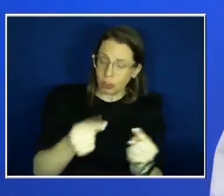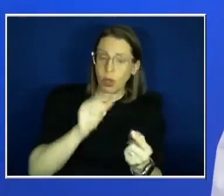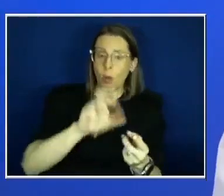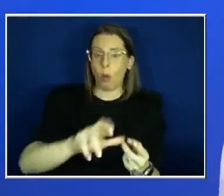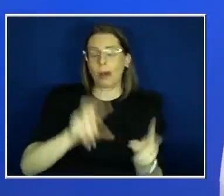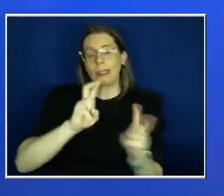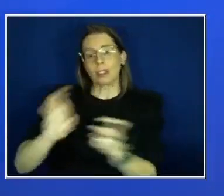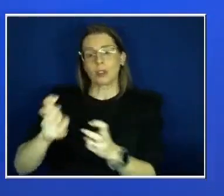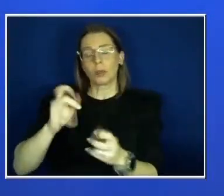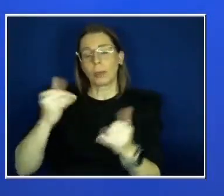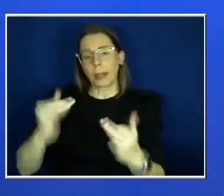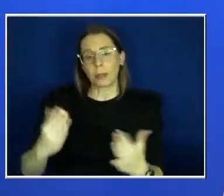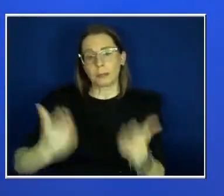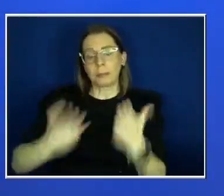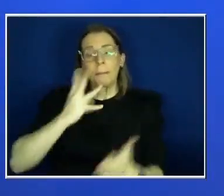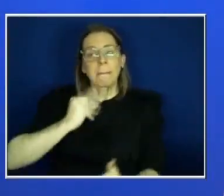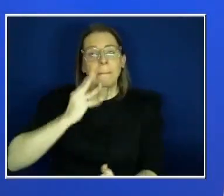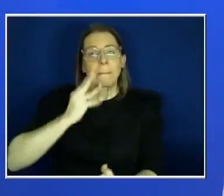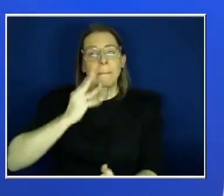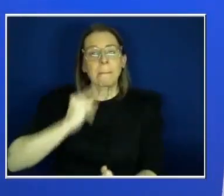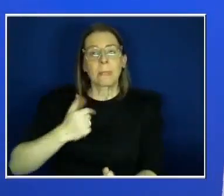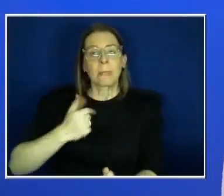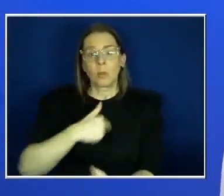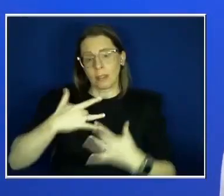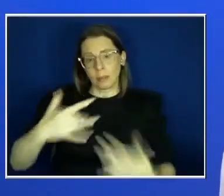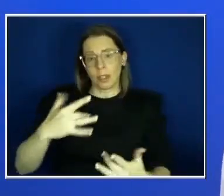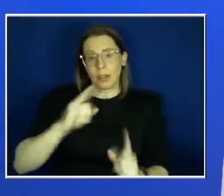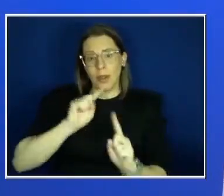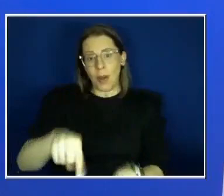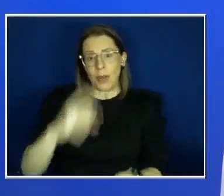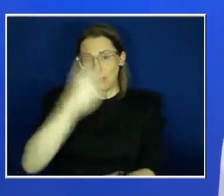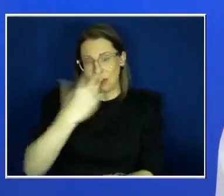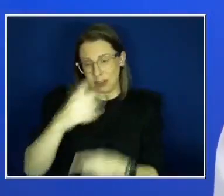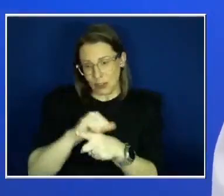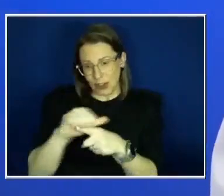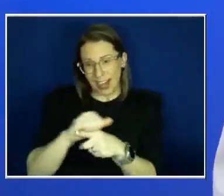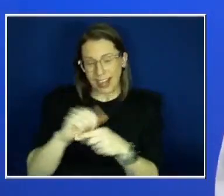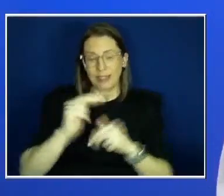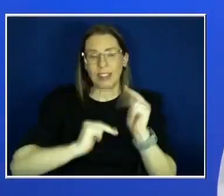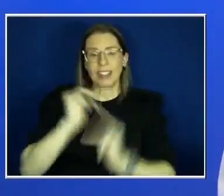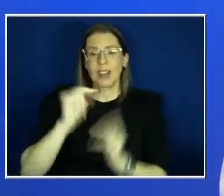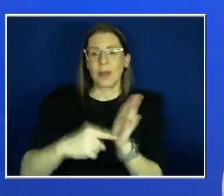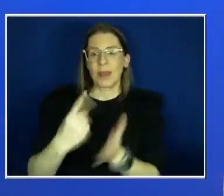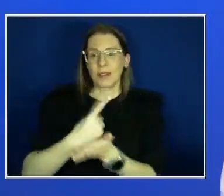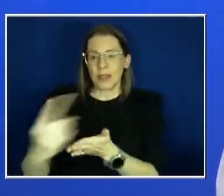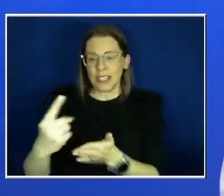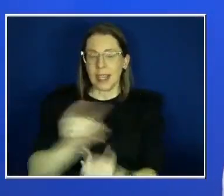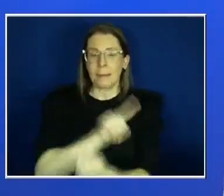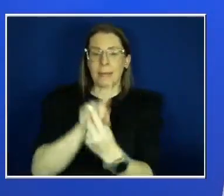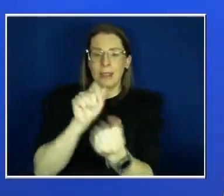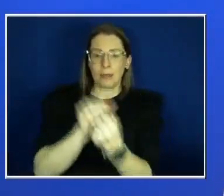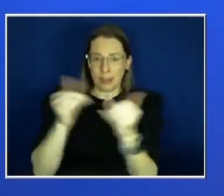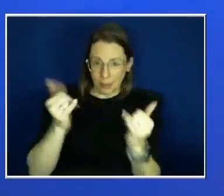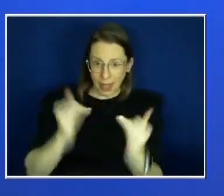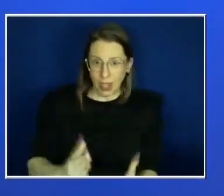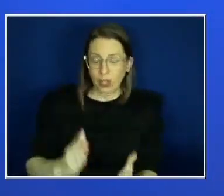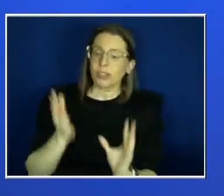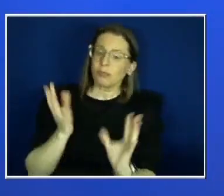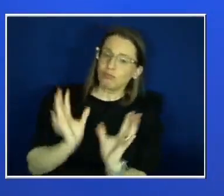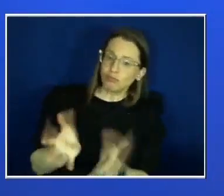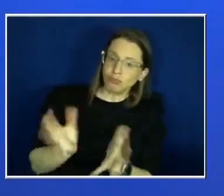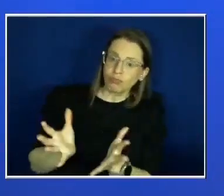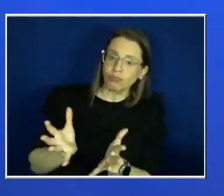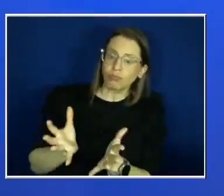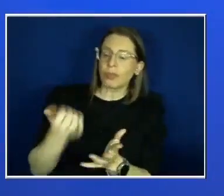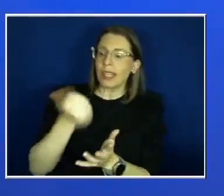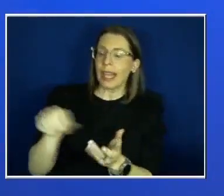have. We typically go out to that beautiful training facility at least once a week, and we meet with the players. We talk through any issues that